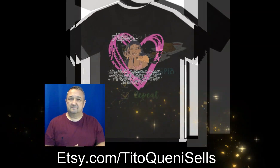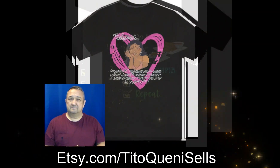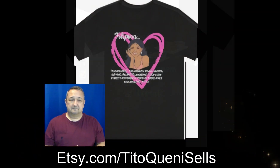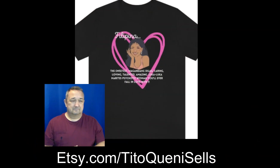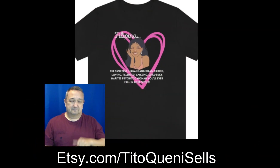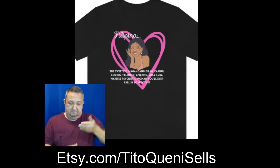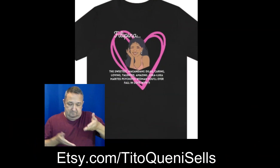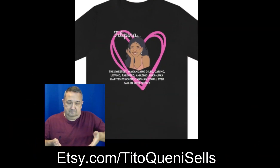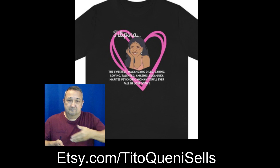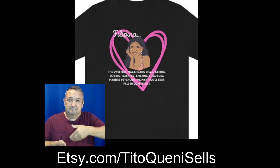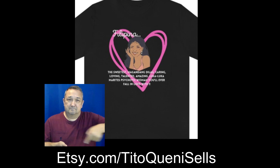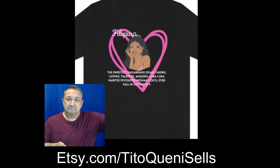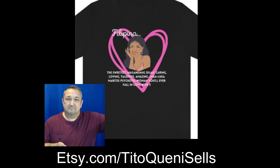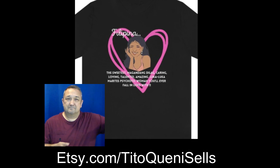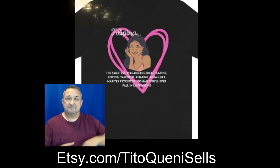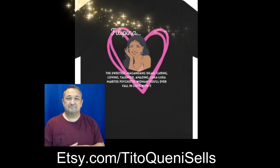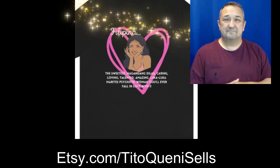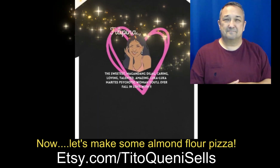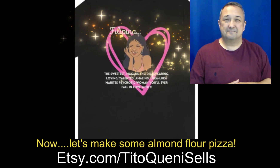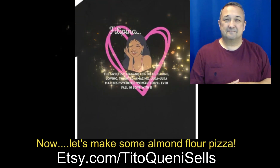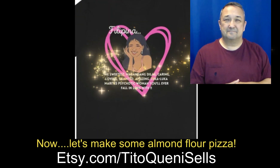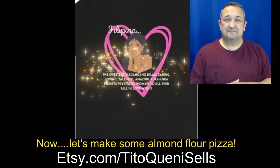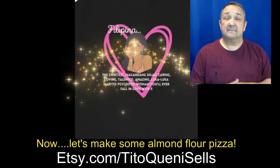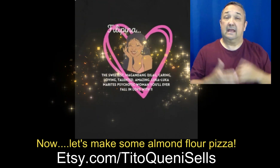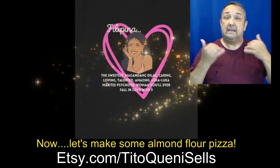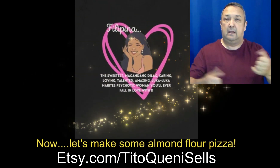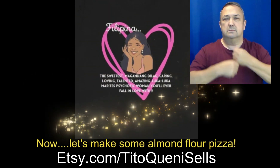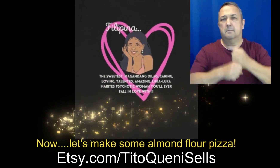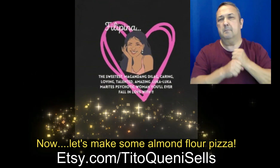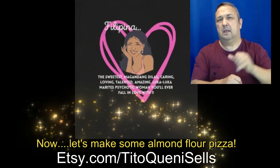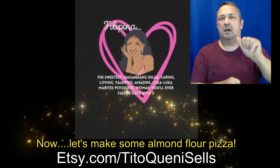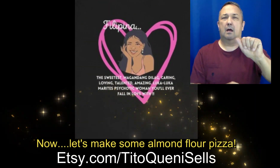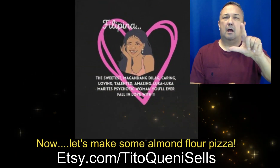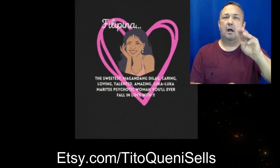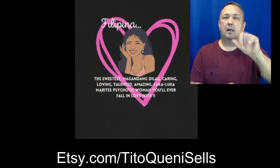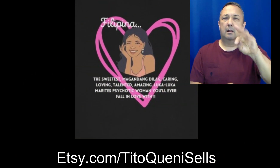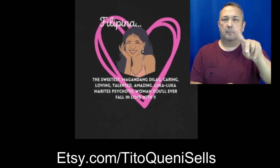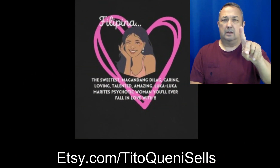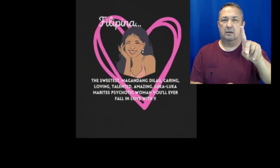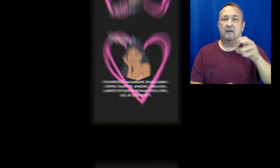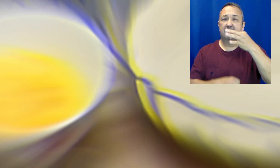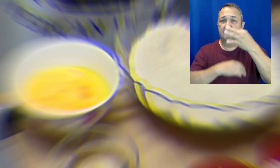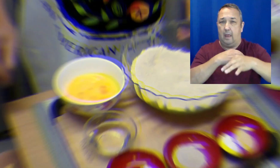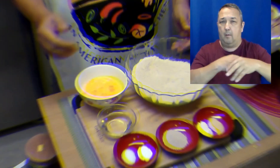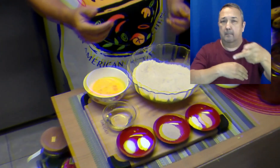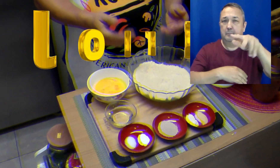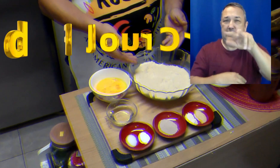at etsy.com/Tito Kenny Sells. Now, let's make some almond flour pizza.